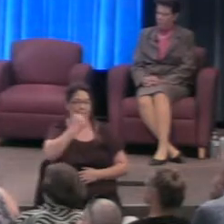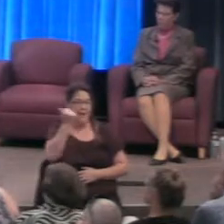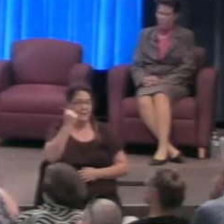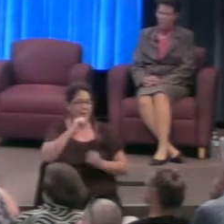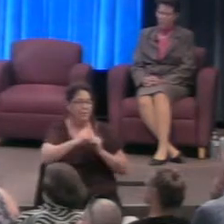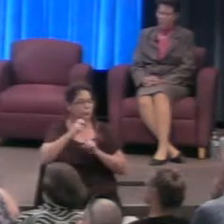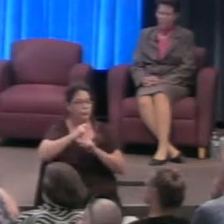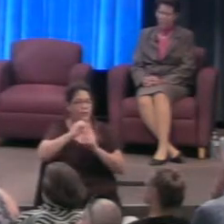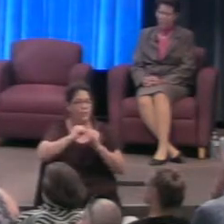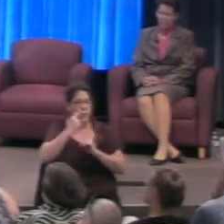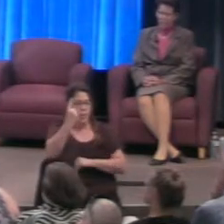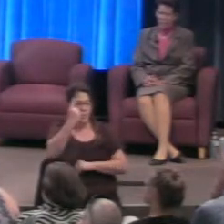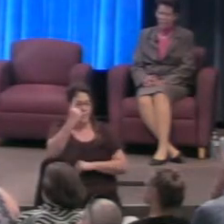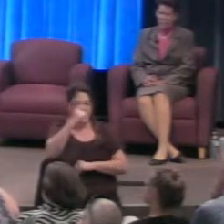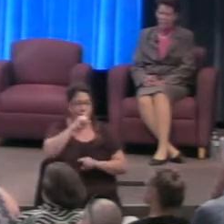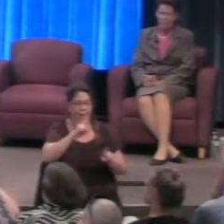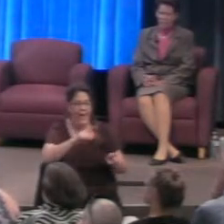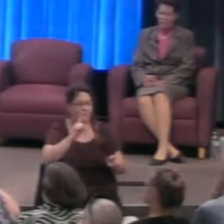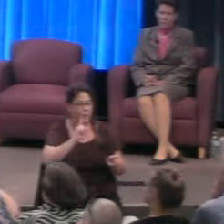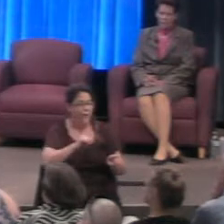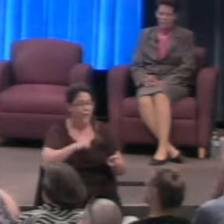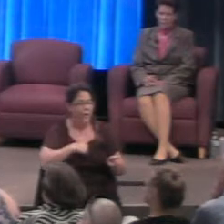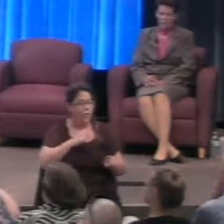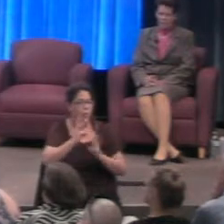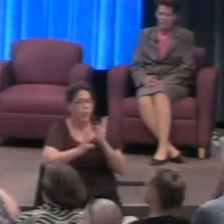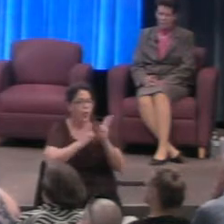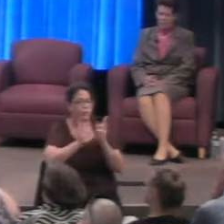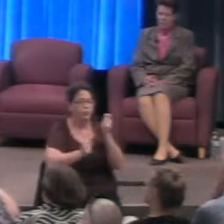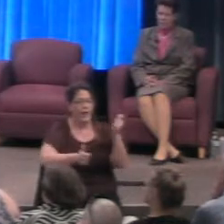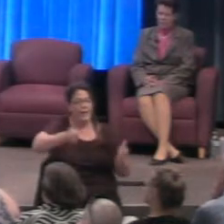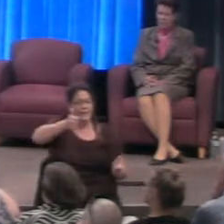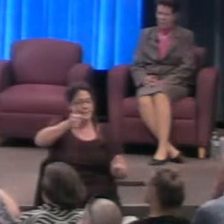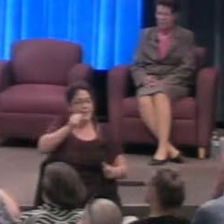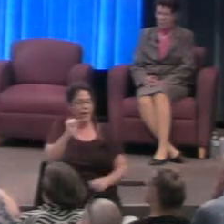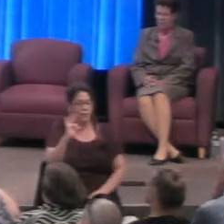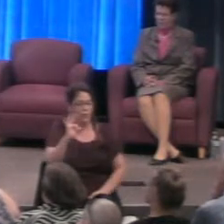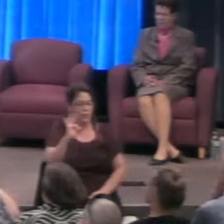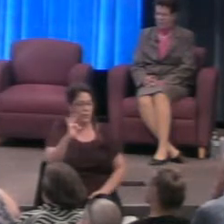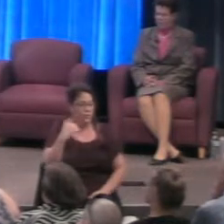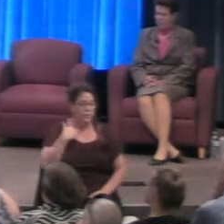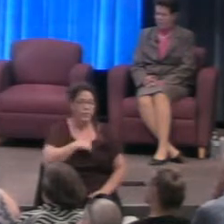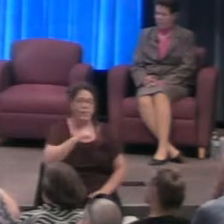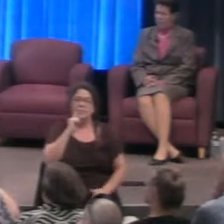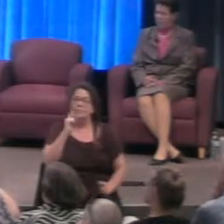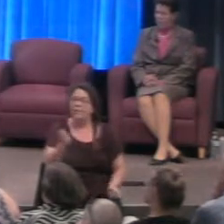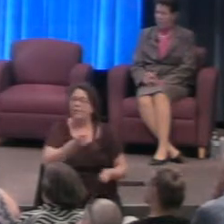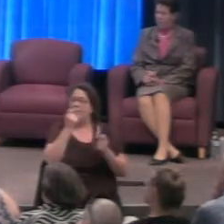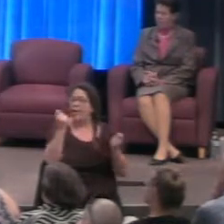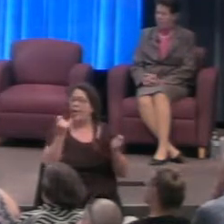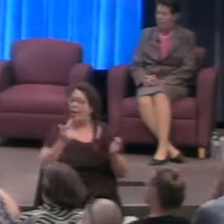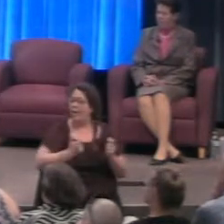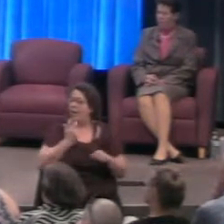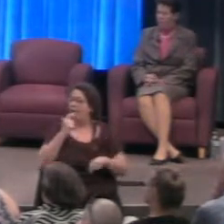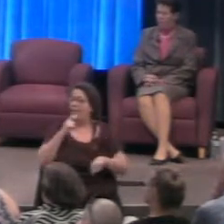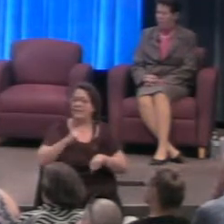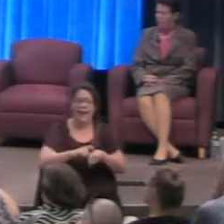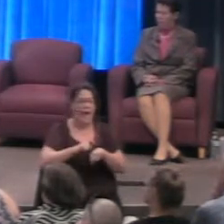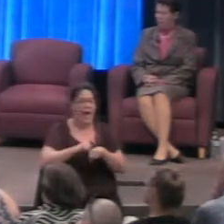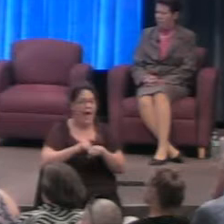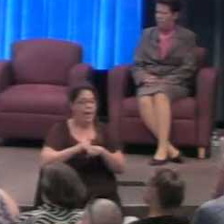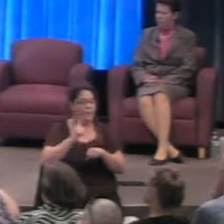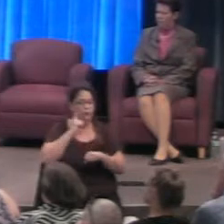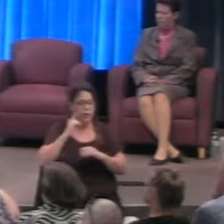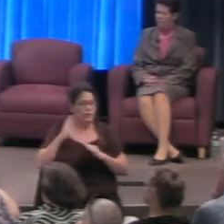command for the world's greatest Air Force as we celebrate a lifetime achievement of a